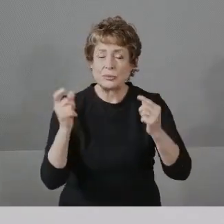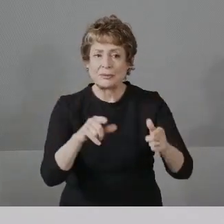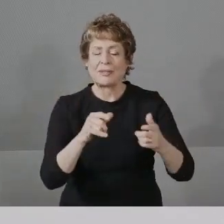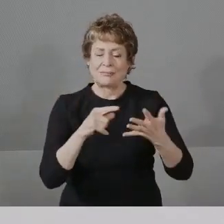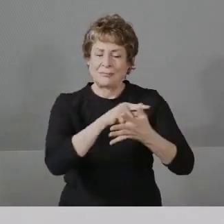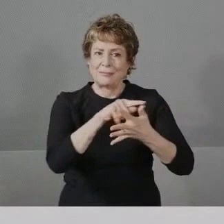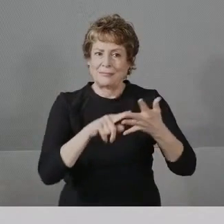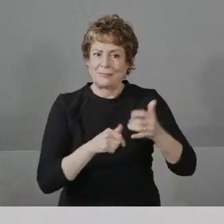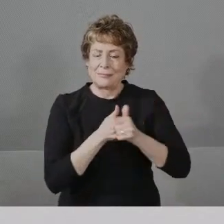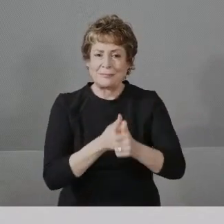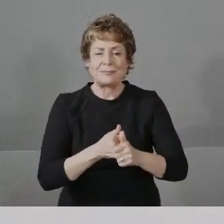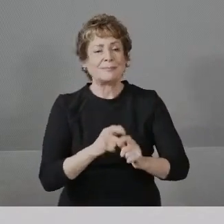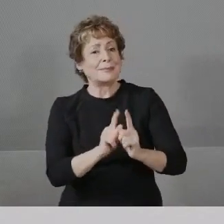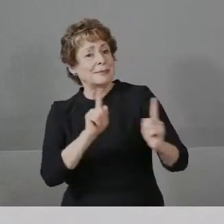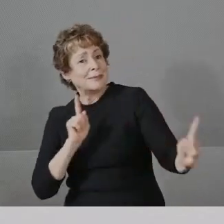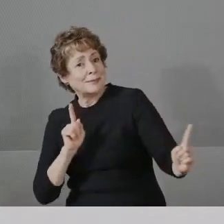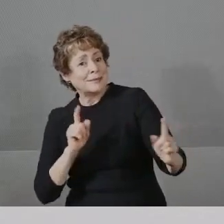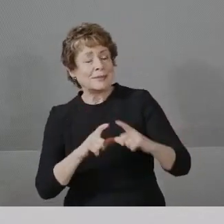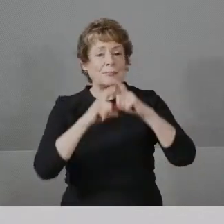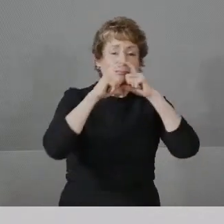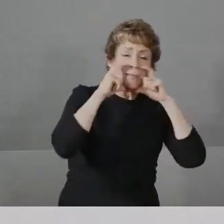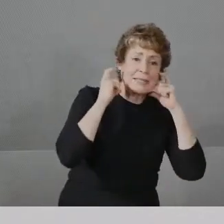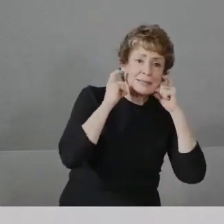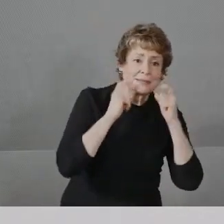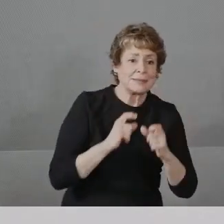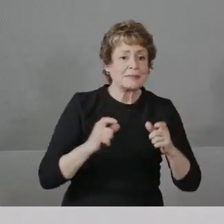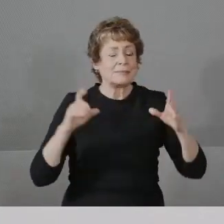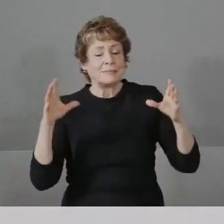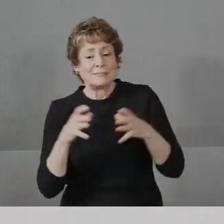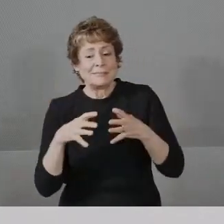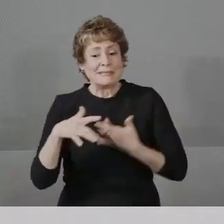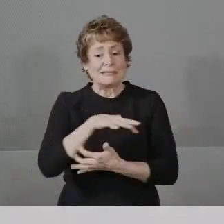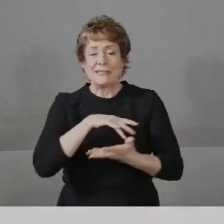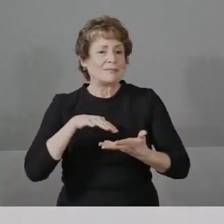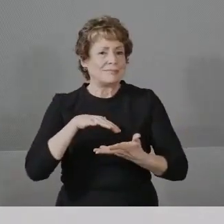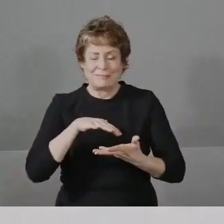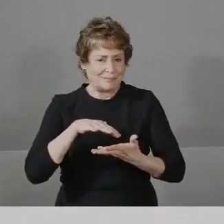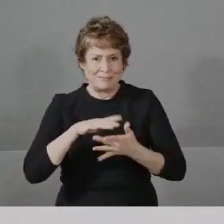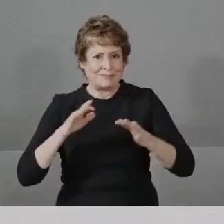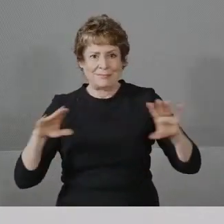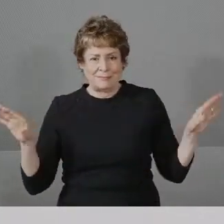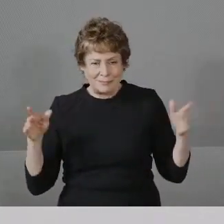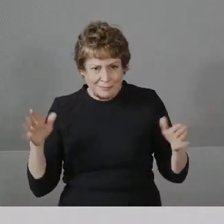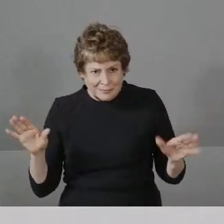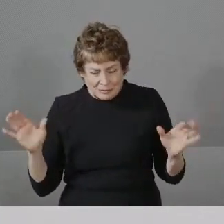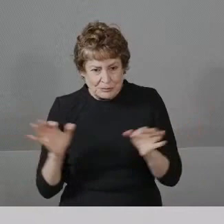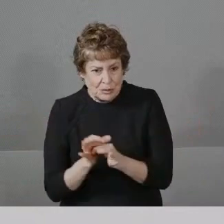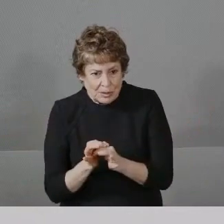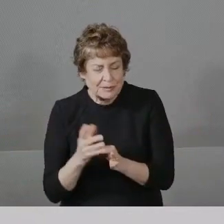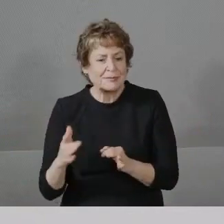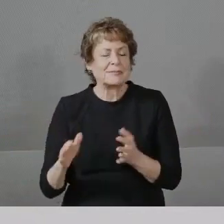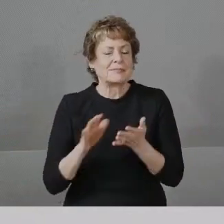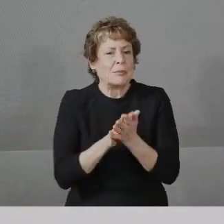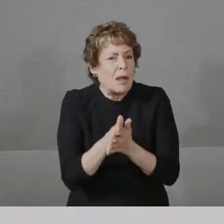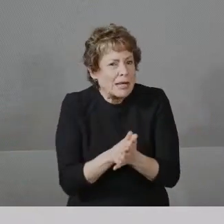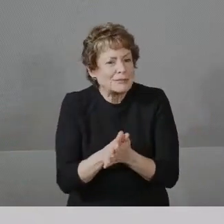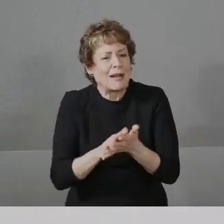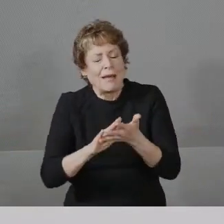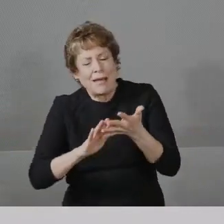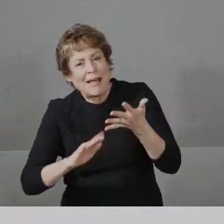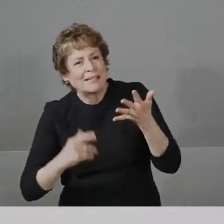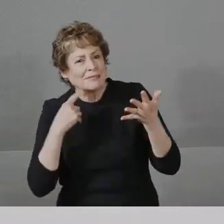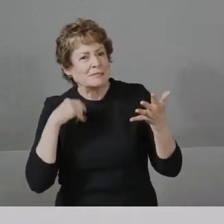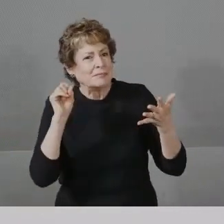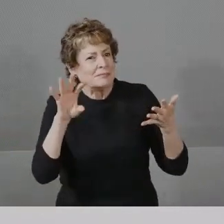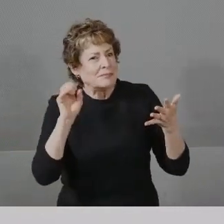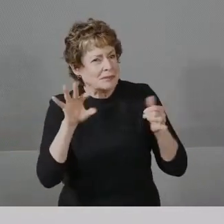who are not in our household. Wearing a cloth mask over your face or over your nose and mouth. Maintaining at least